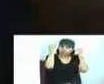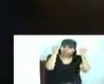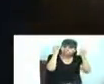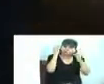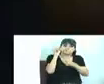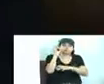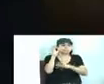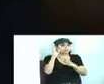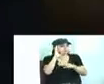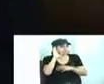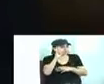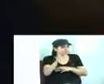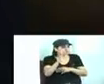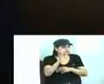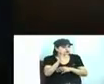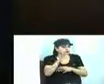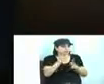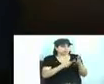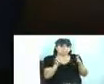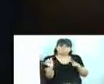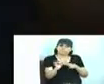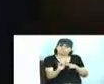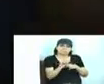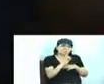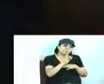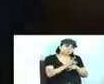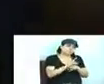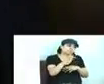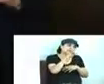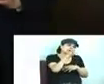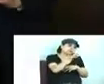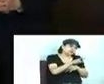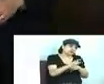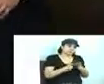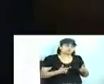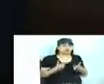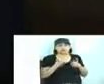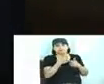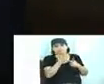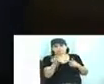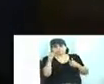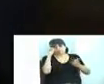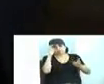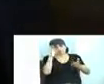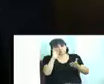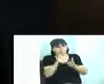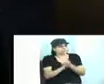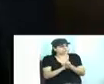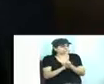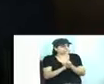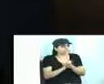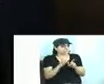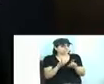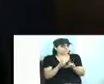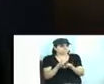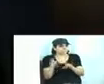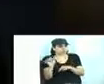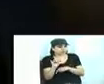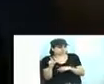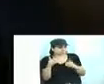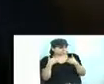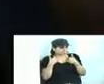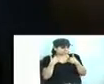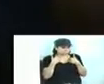what would it be like if we really truly lived and believed as though we already had everything